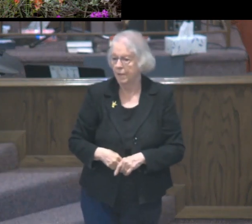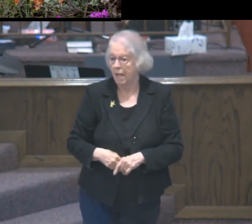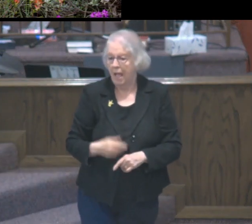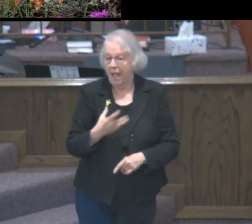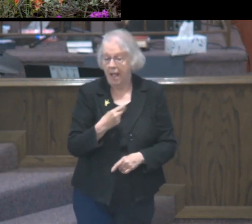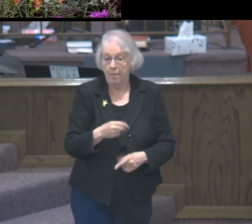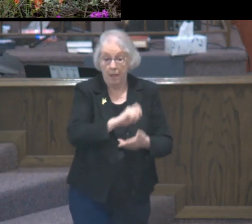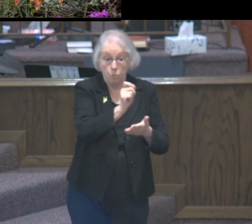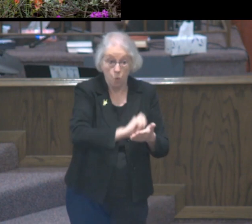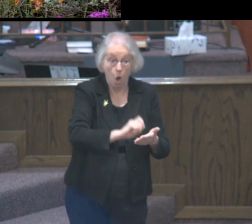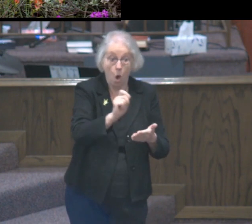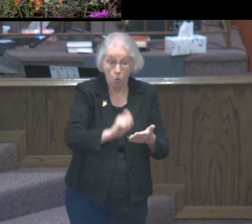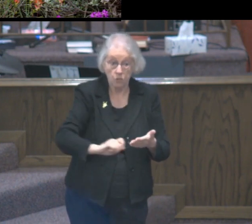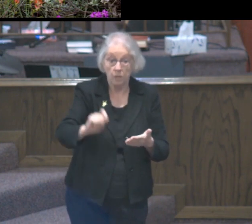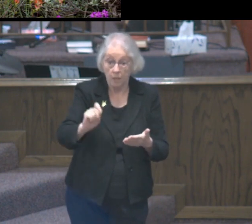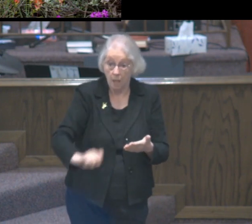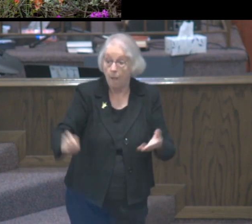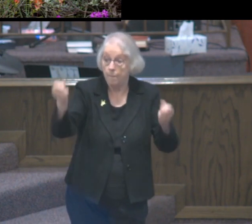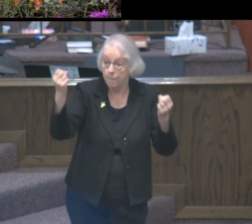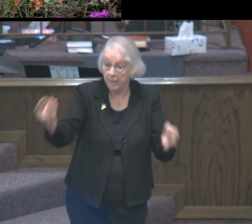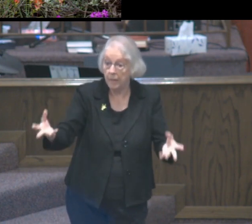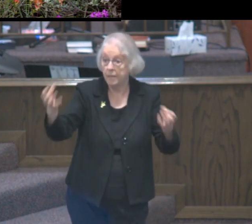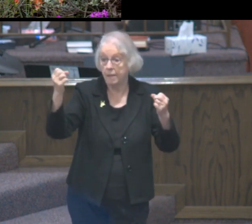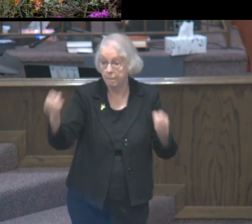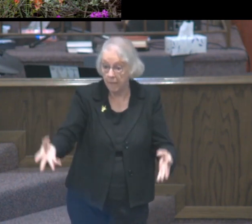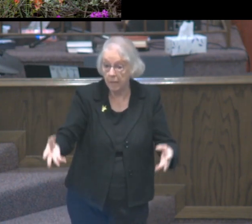is not really worthy to be obeyed. That was the